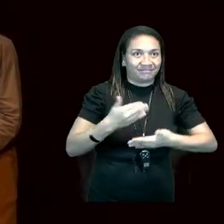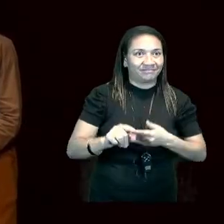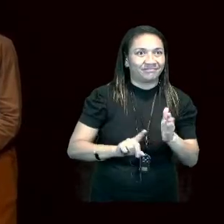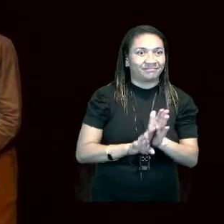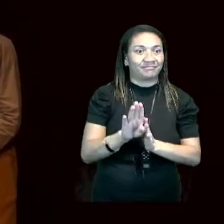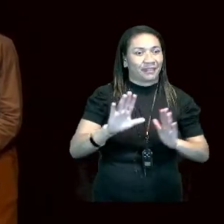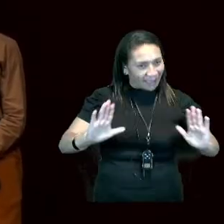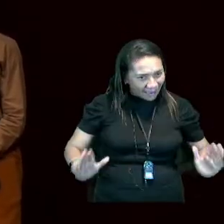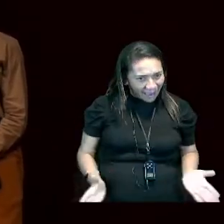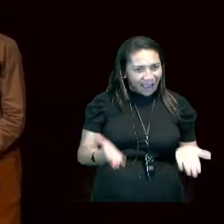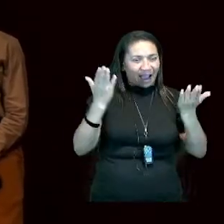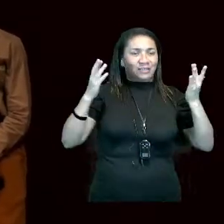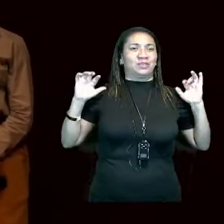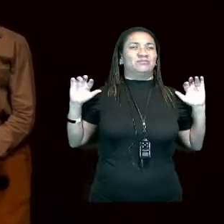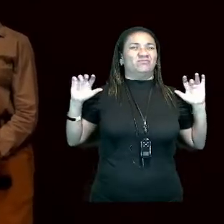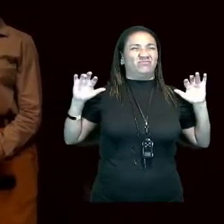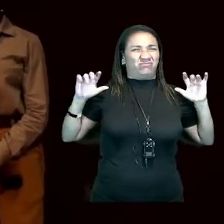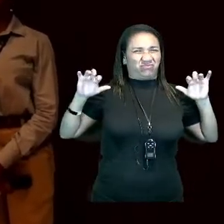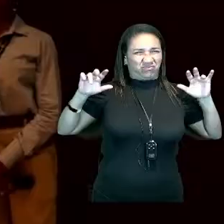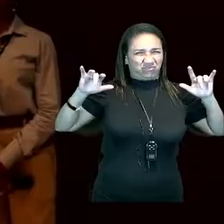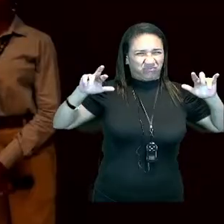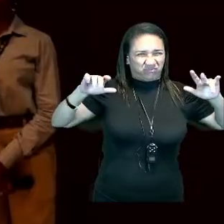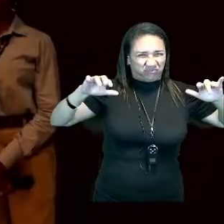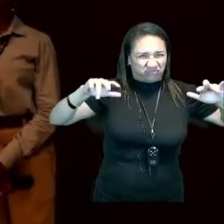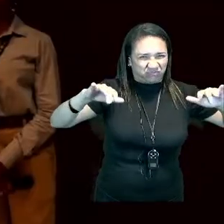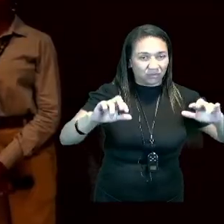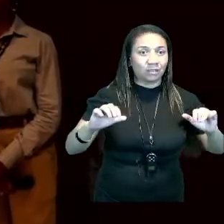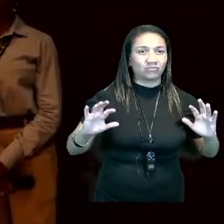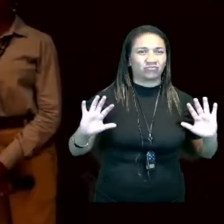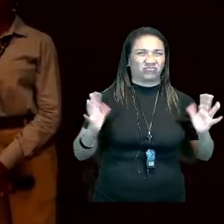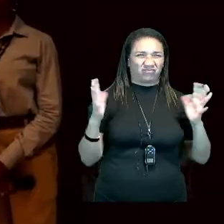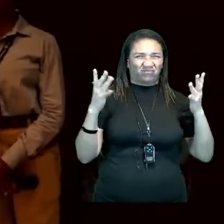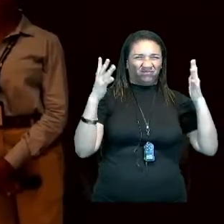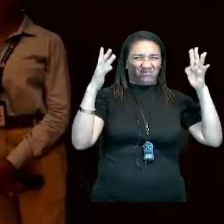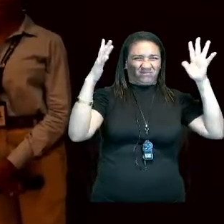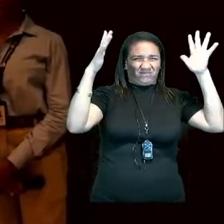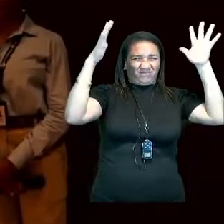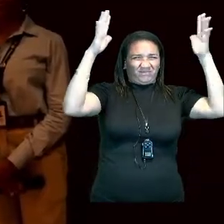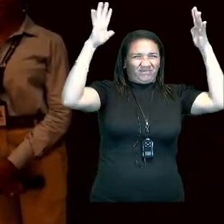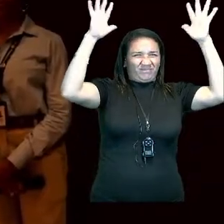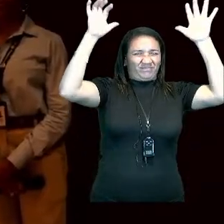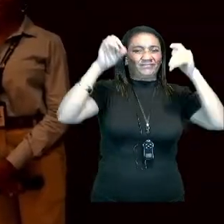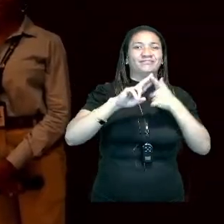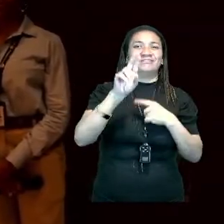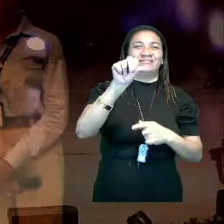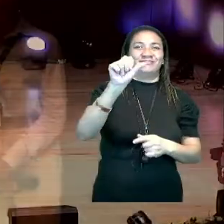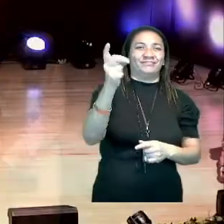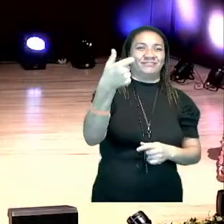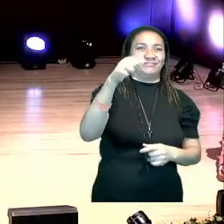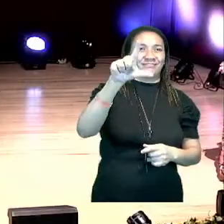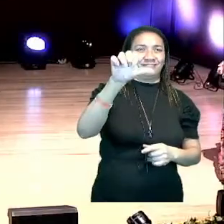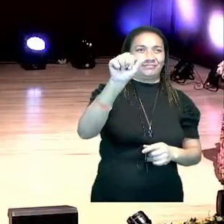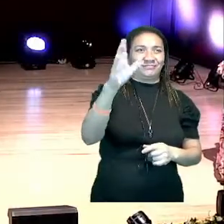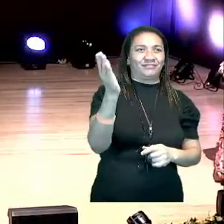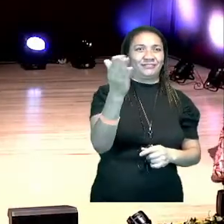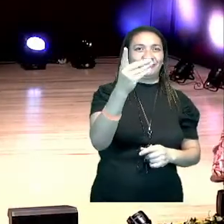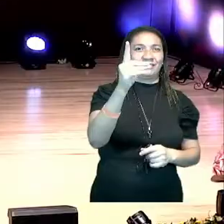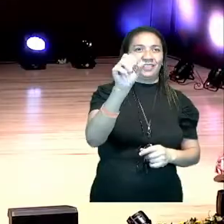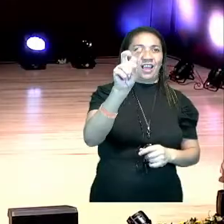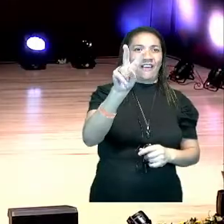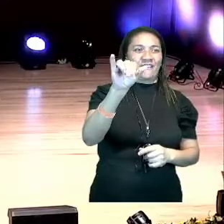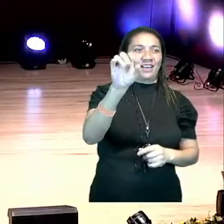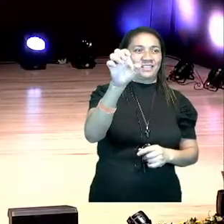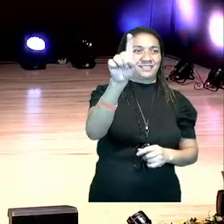this path. Let's give a strong round of applause in this historical moment for Angela Davis.